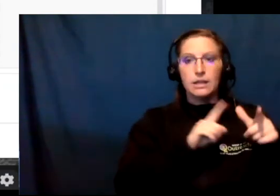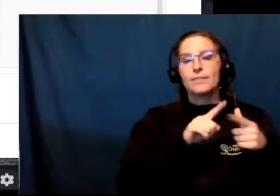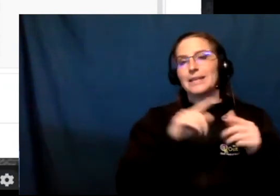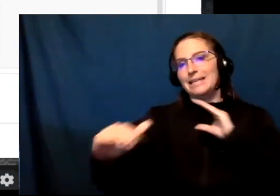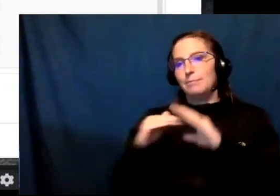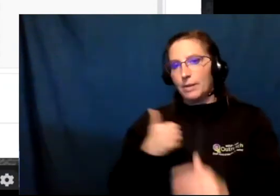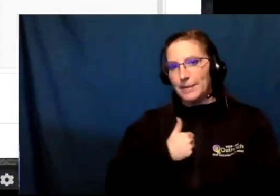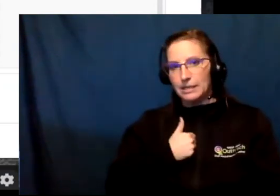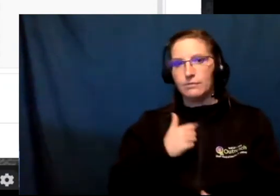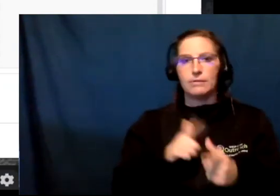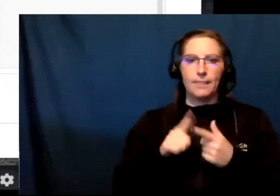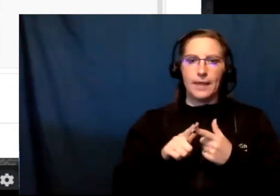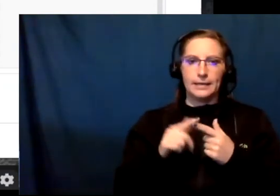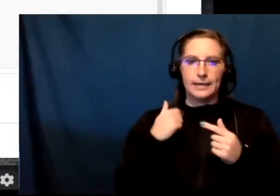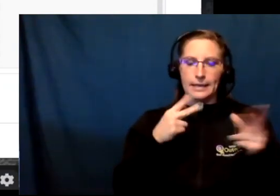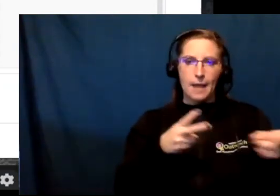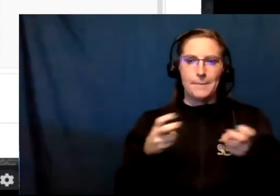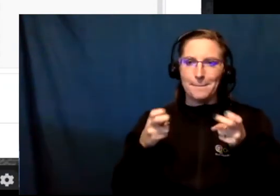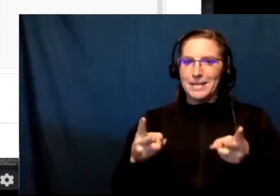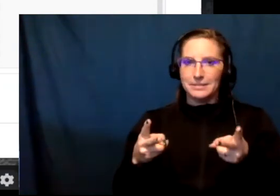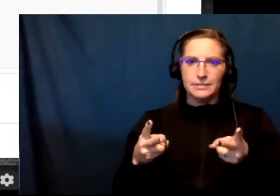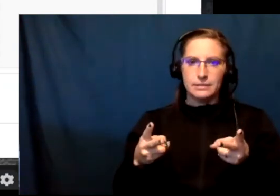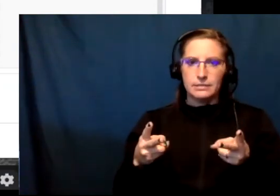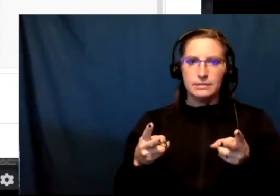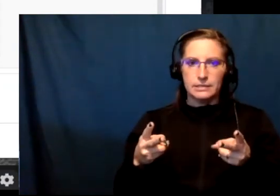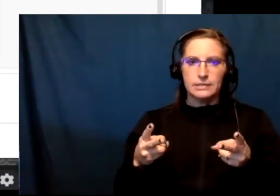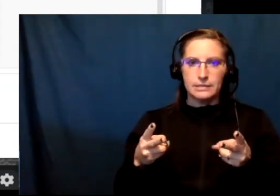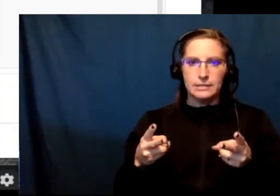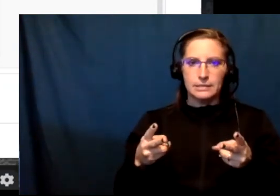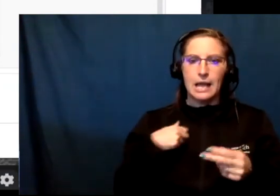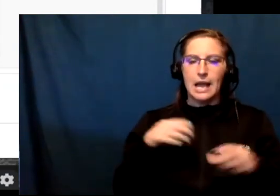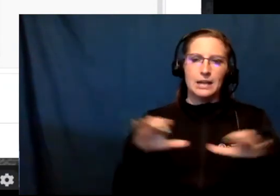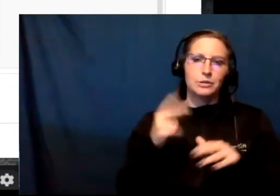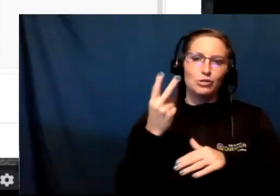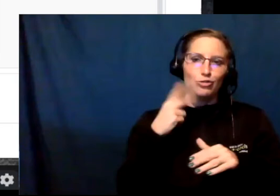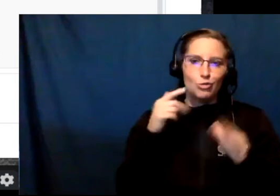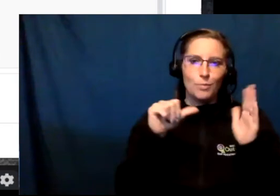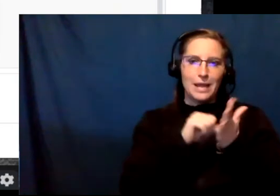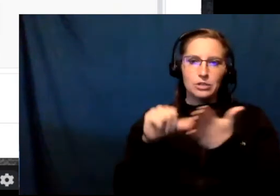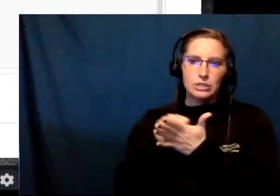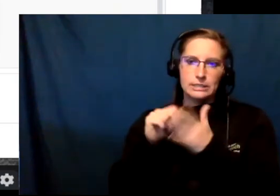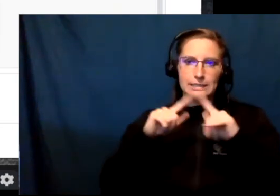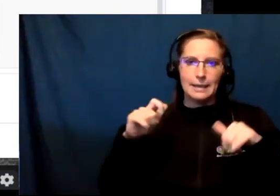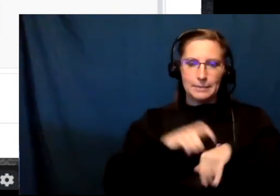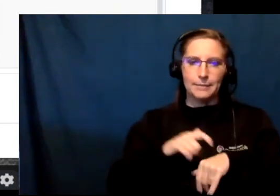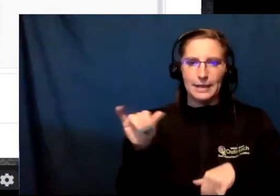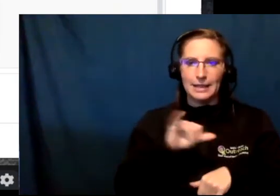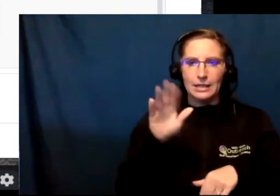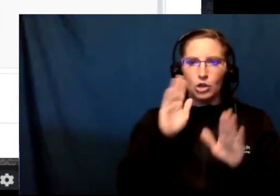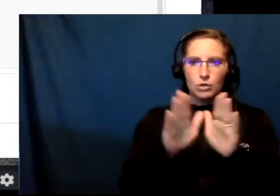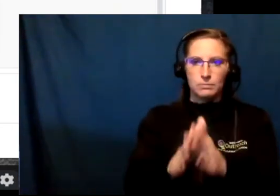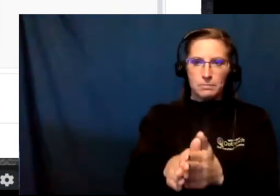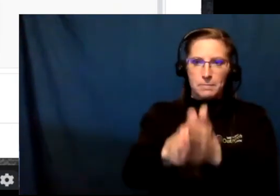myself, and then I just copy it and paste it into this. And I do 2 pages, so it's kind of like you're opening the